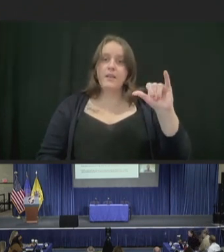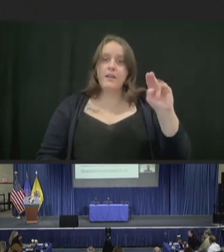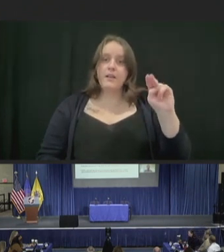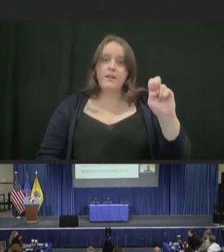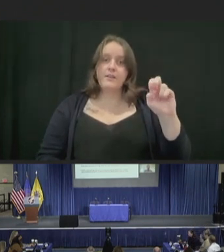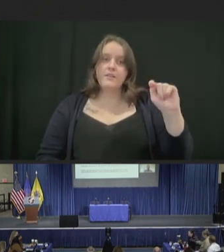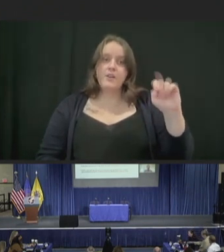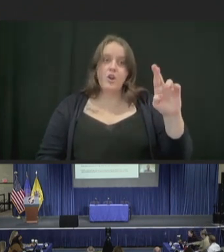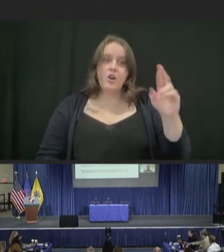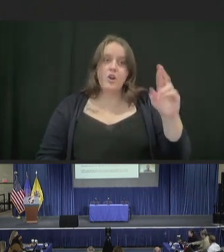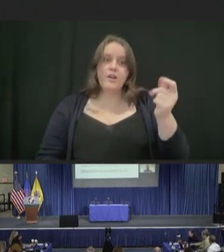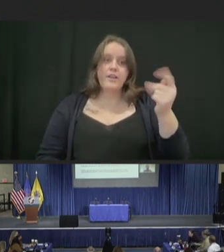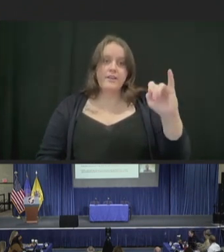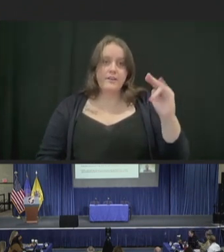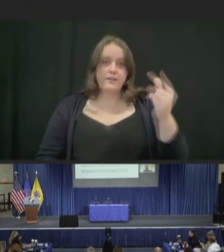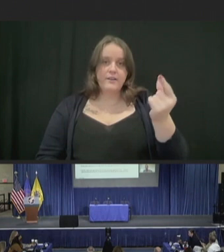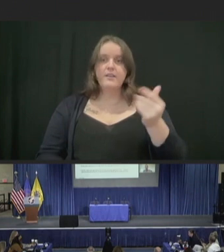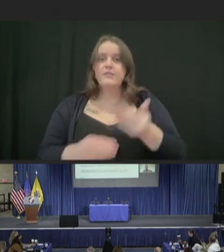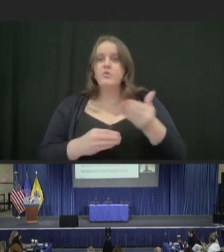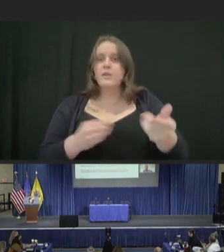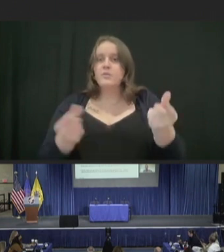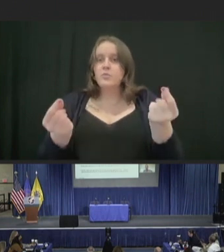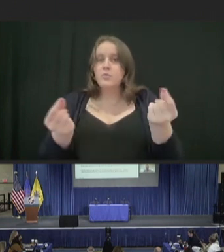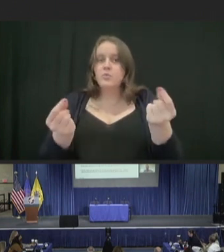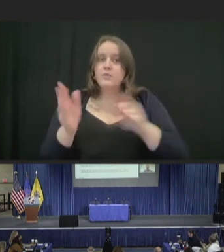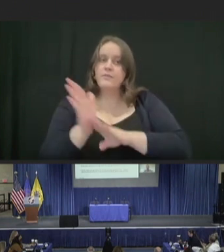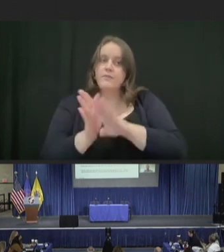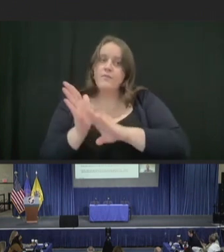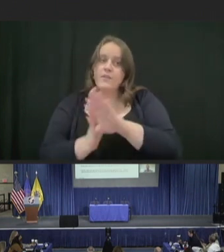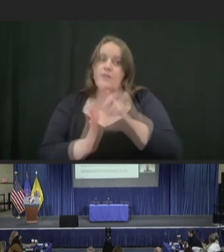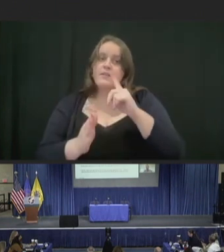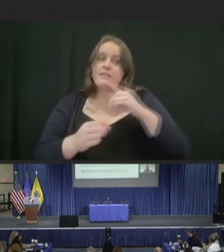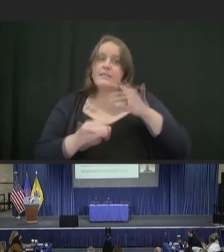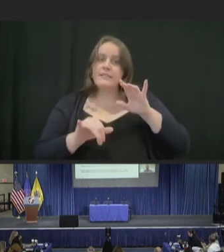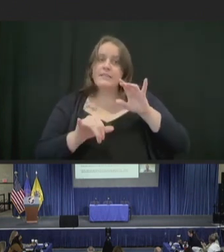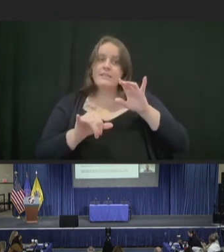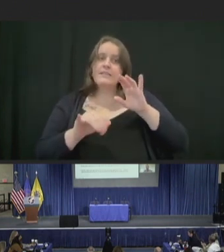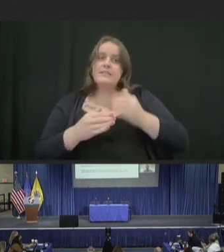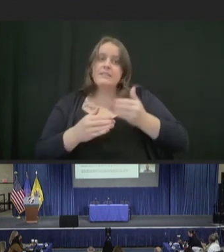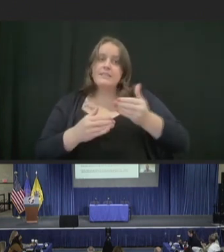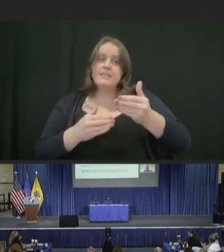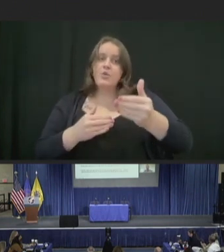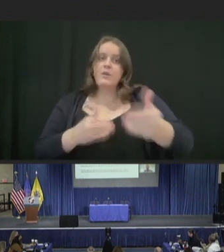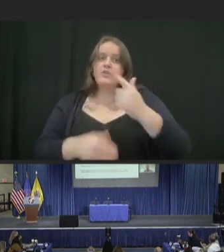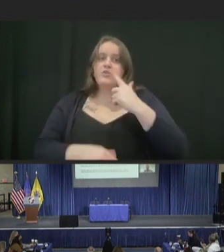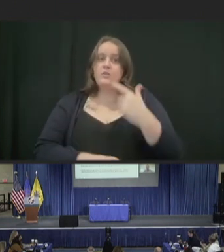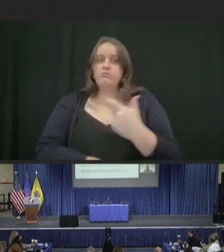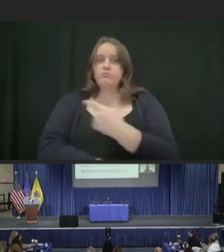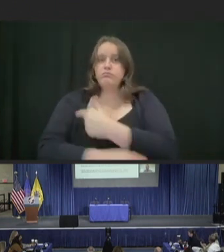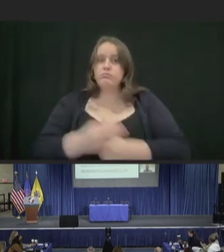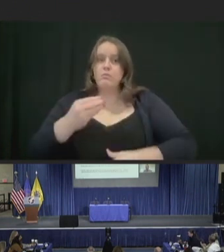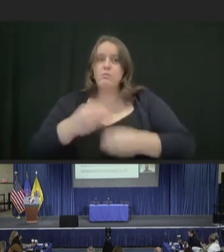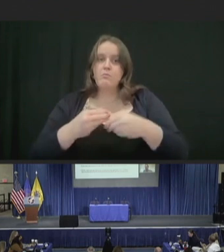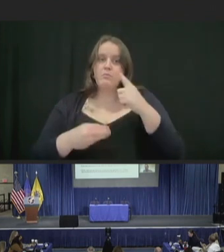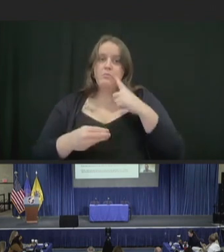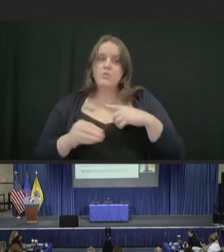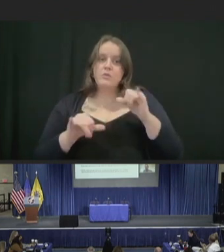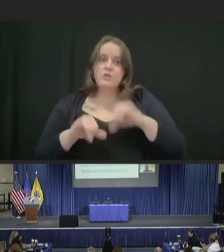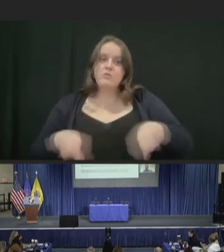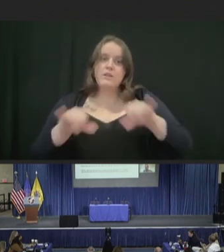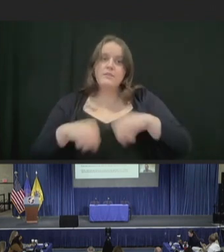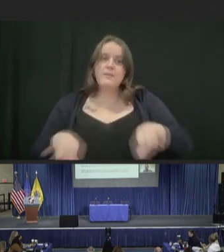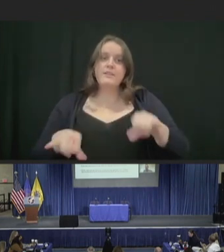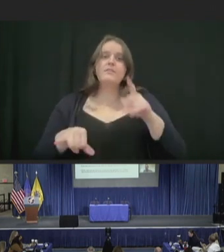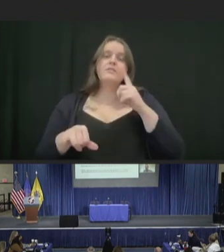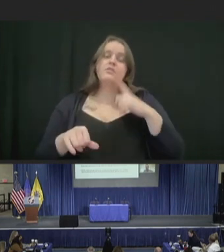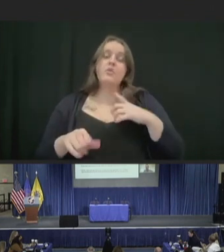And so the next steps are to develop a sequential boosting regimen so that we can now walk these BG18 class antibodies that we've primed. We